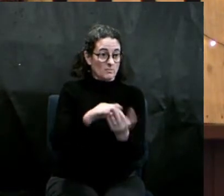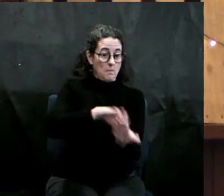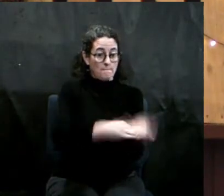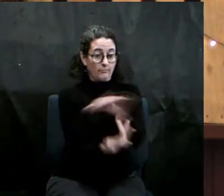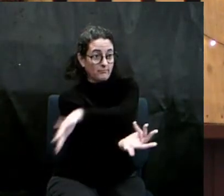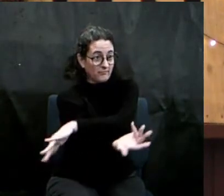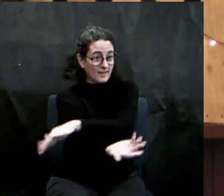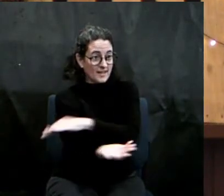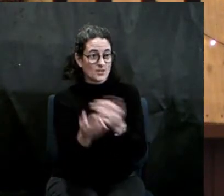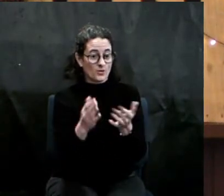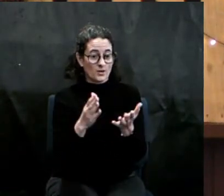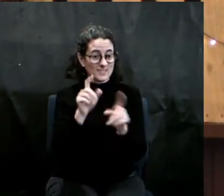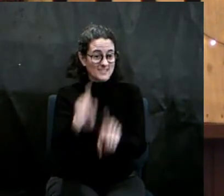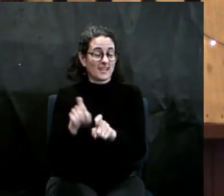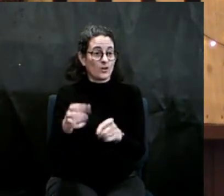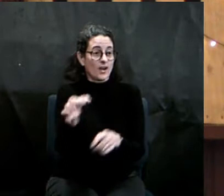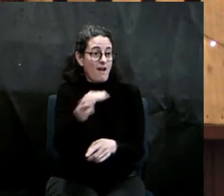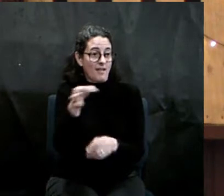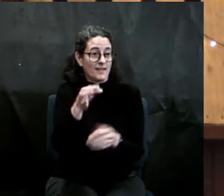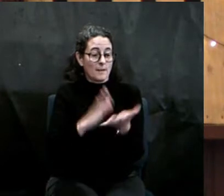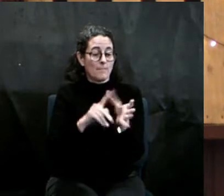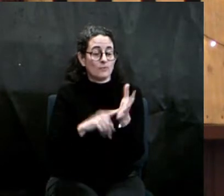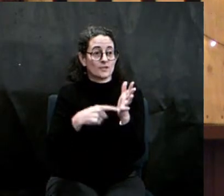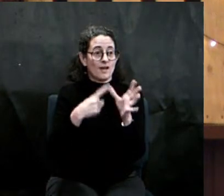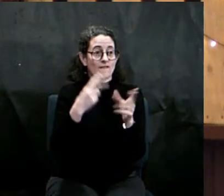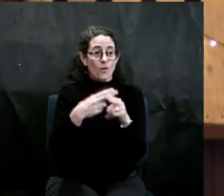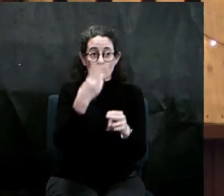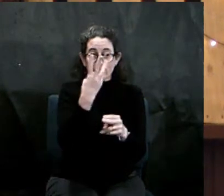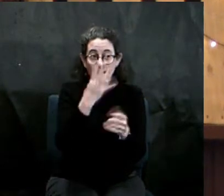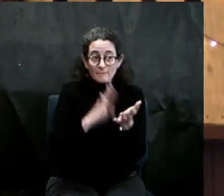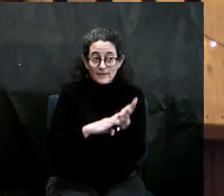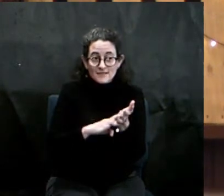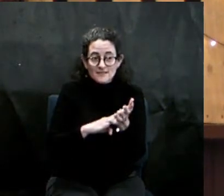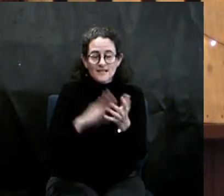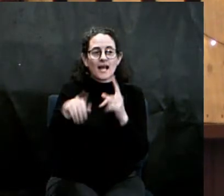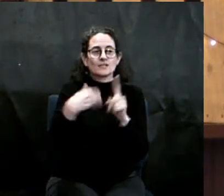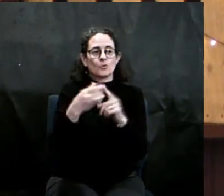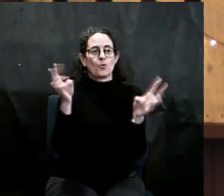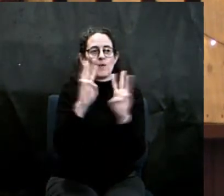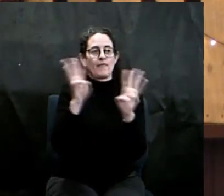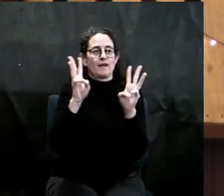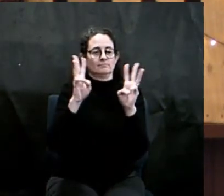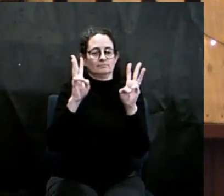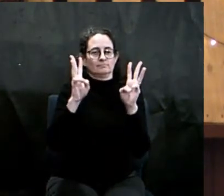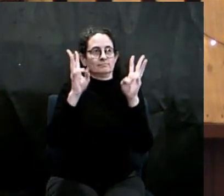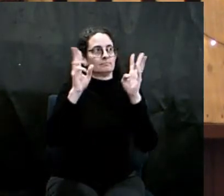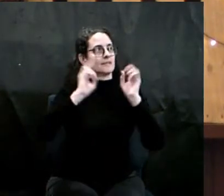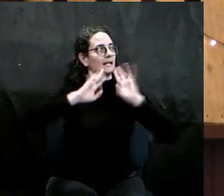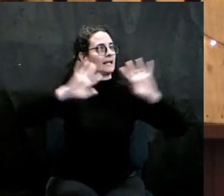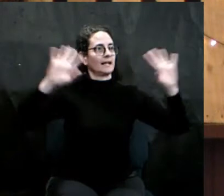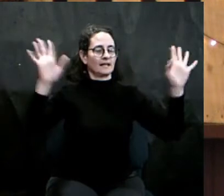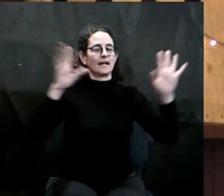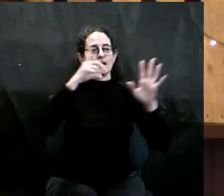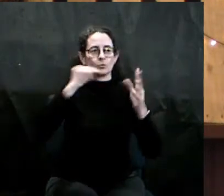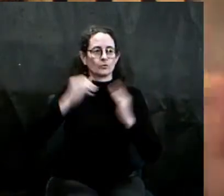for 3 months before the weather cleared and he could safely get to Rome, which brings us finally, at long last, after 12